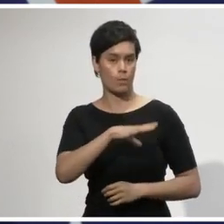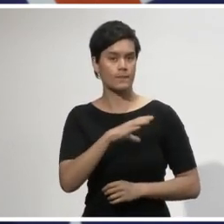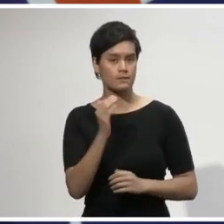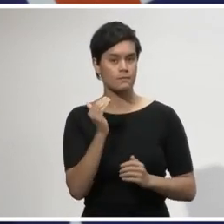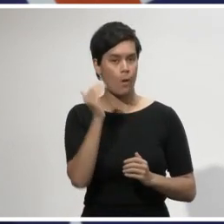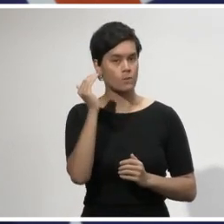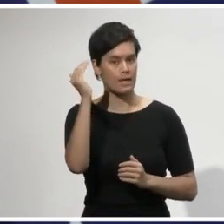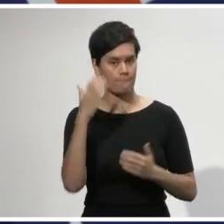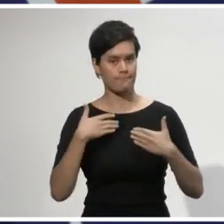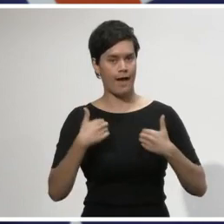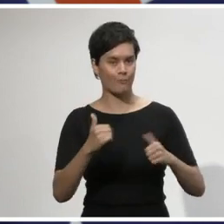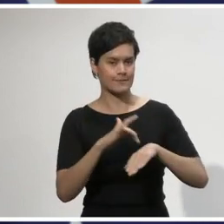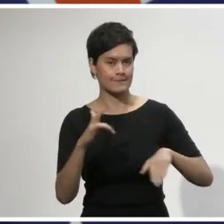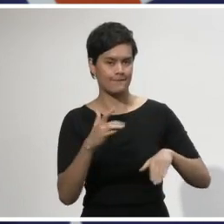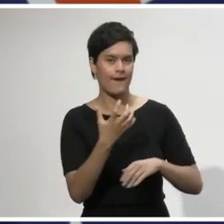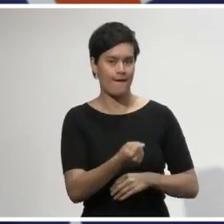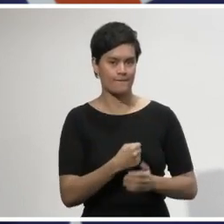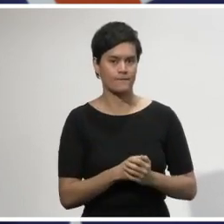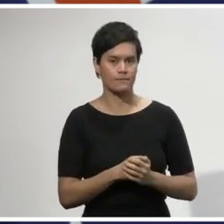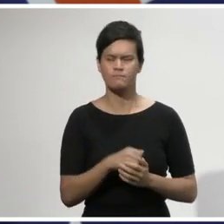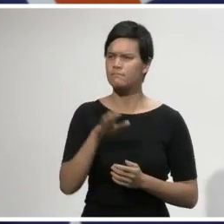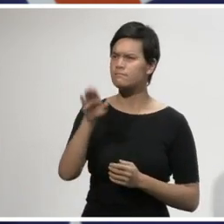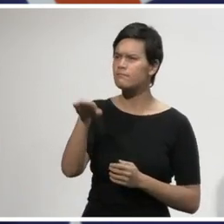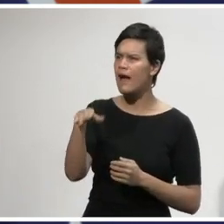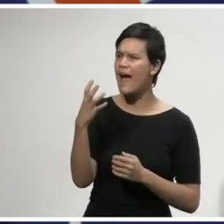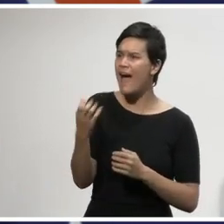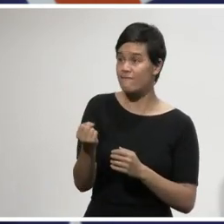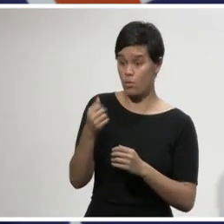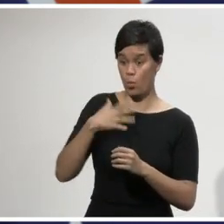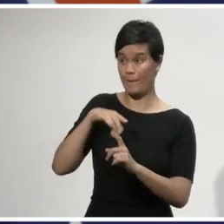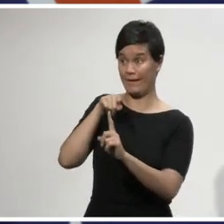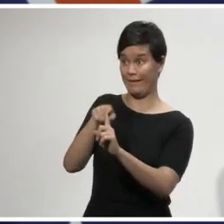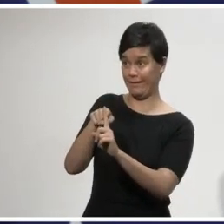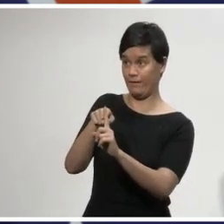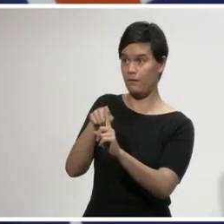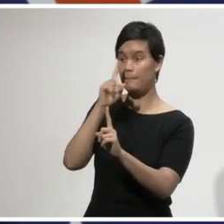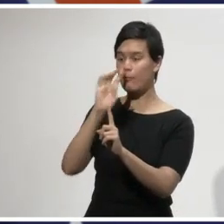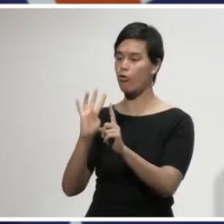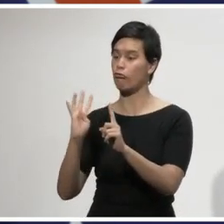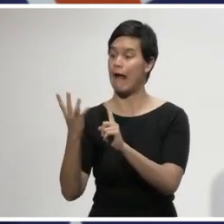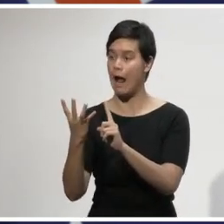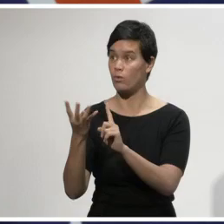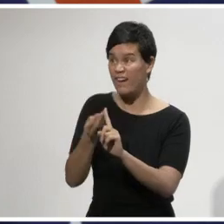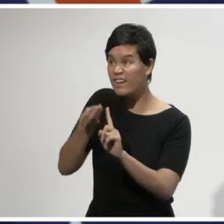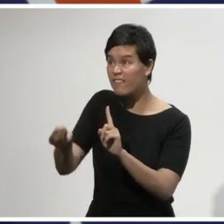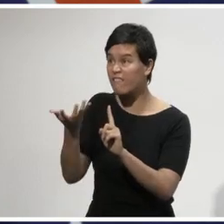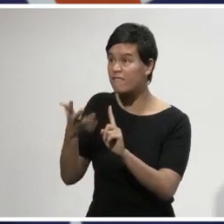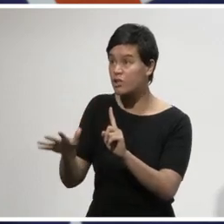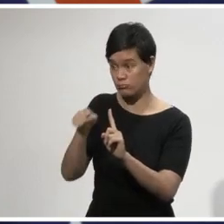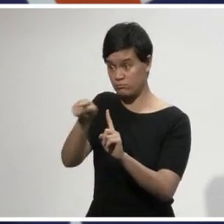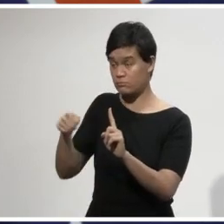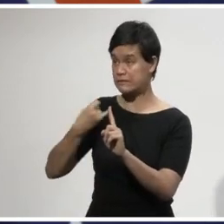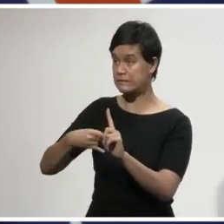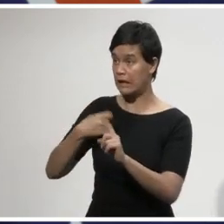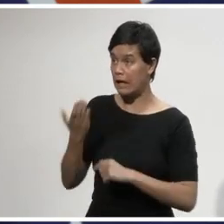woman. Is anyone related to that woman or who's been in contact with that woman recently? Are they displaying symptoms or are they a possible case? So